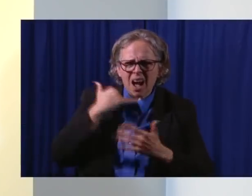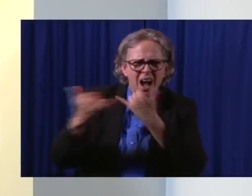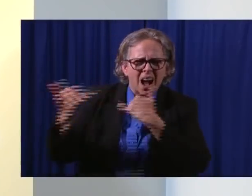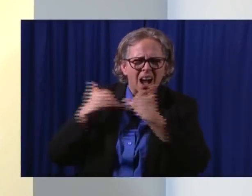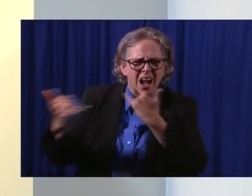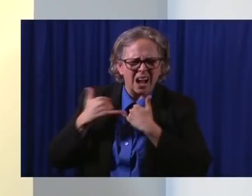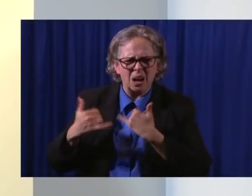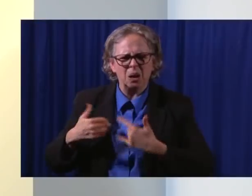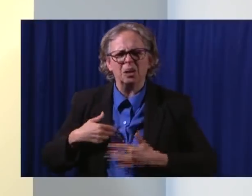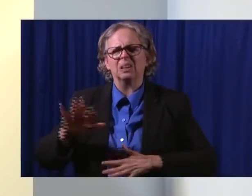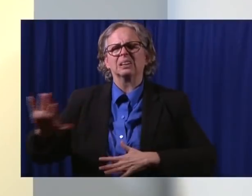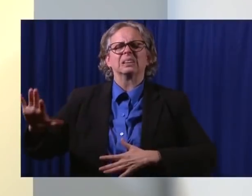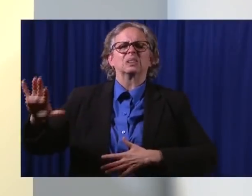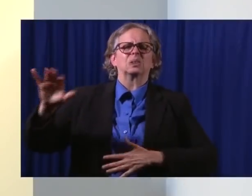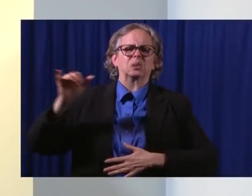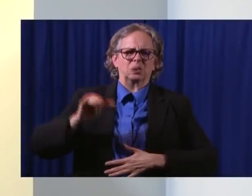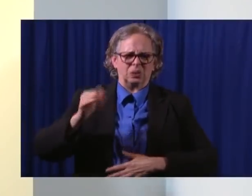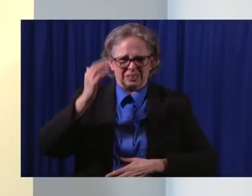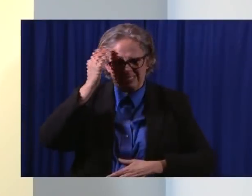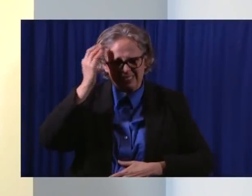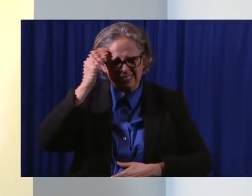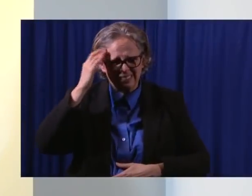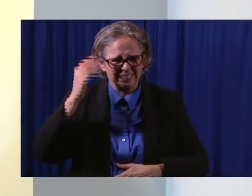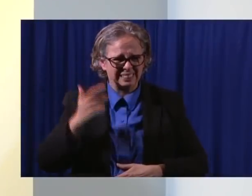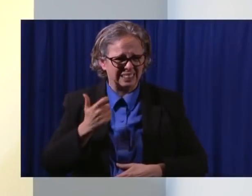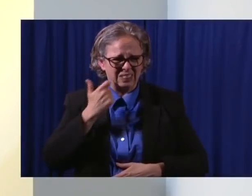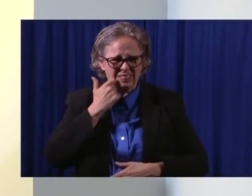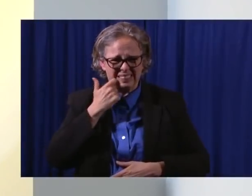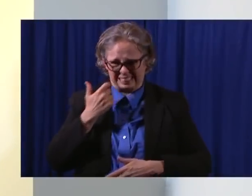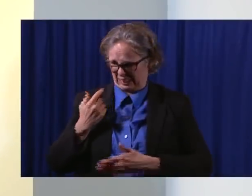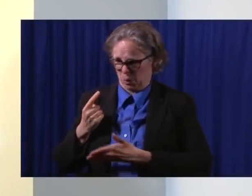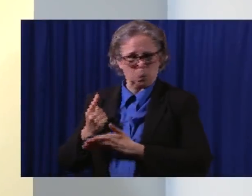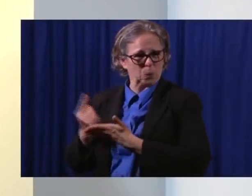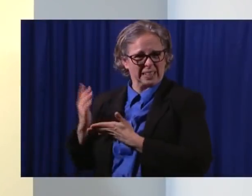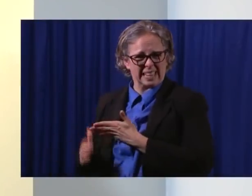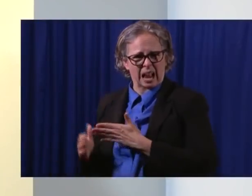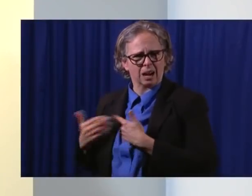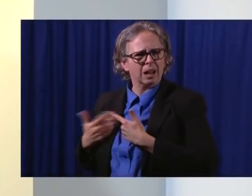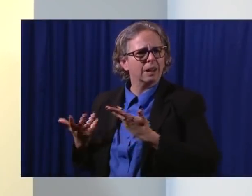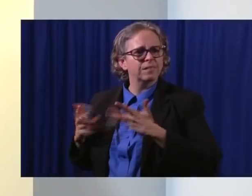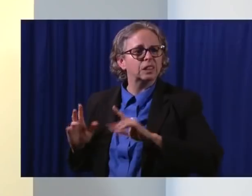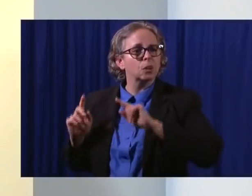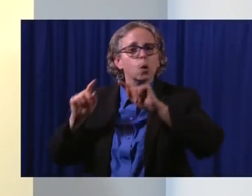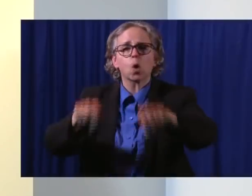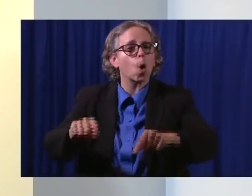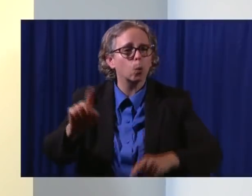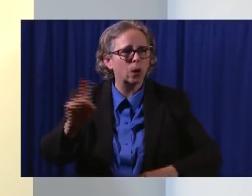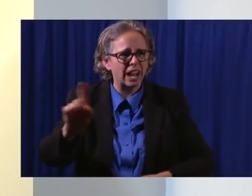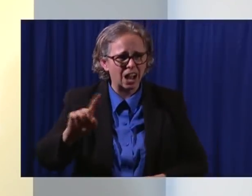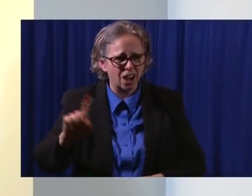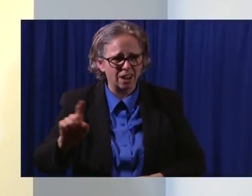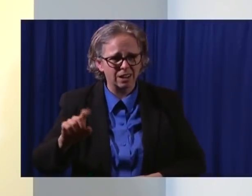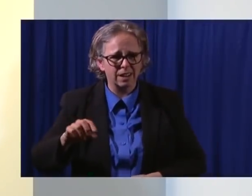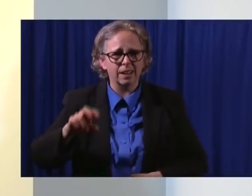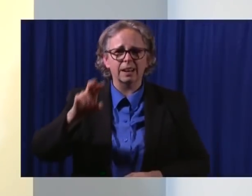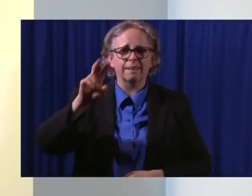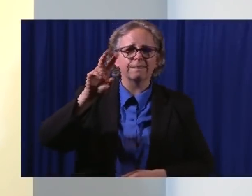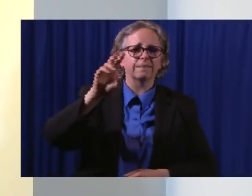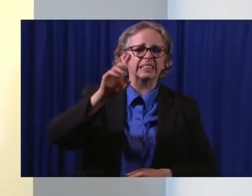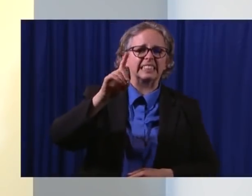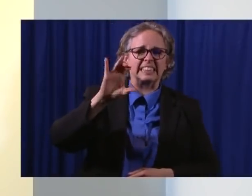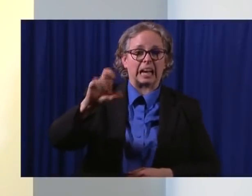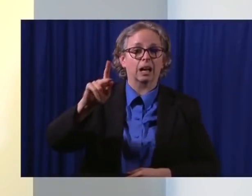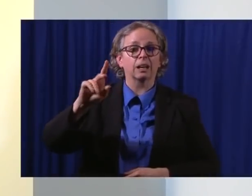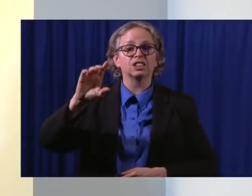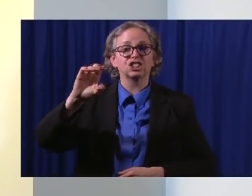see former Vice President Dick Cheney in his cowboy hat and his surgical mask that looked a lot like this, talking about what this